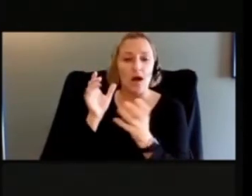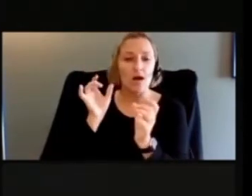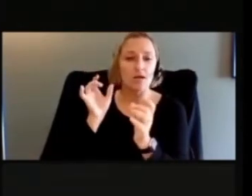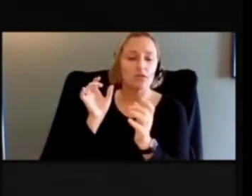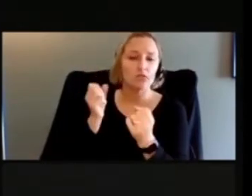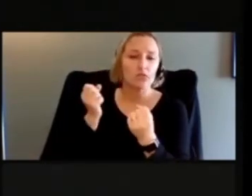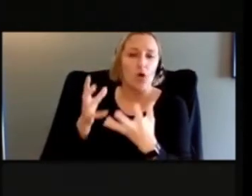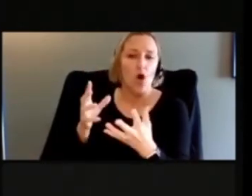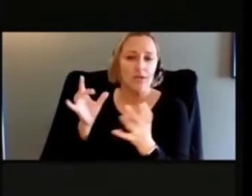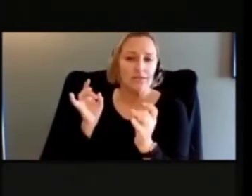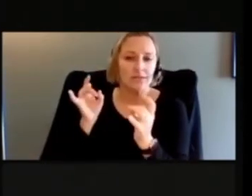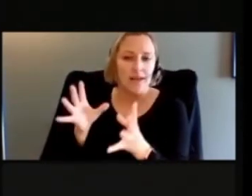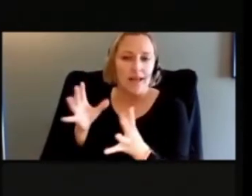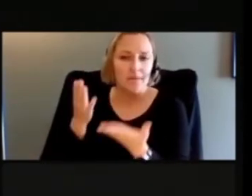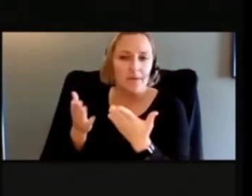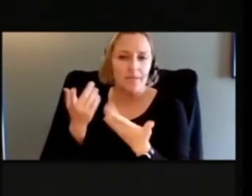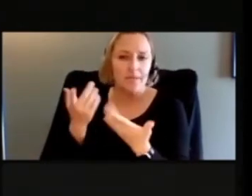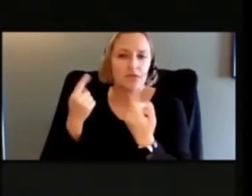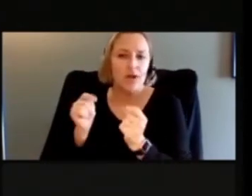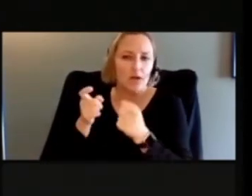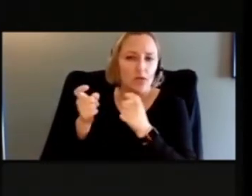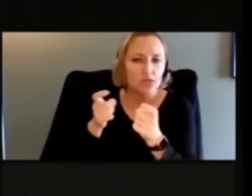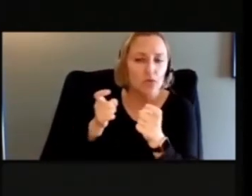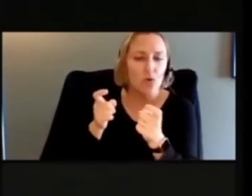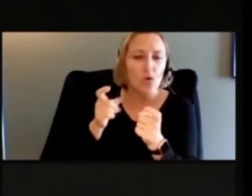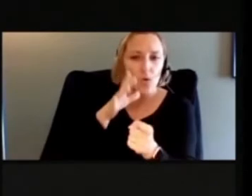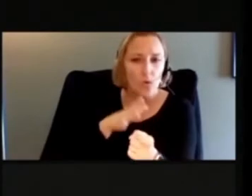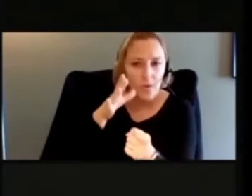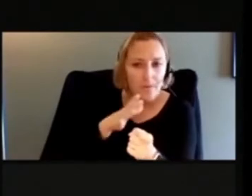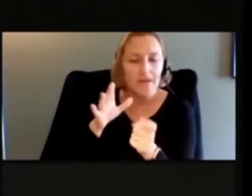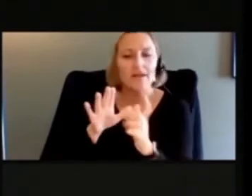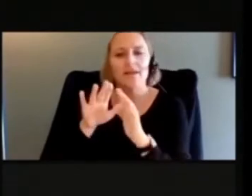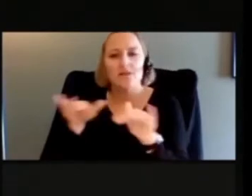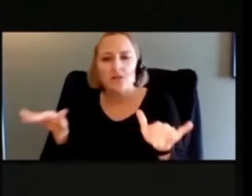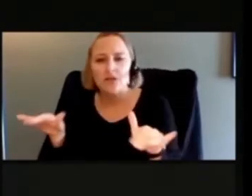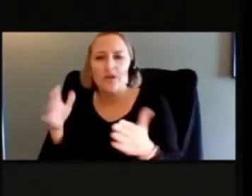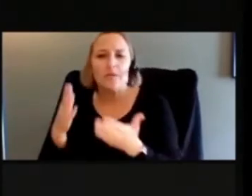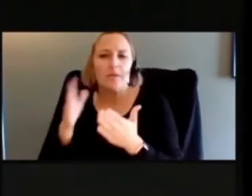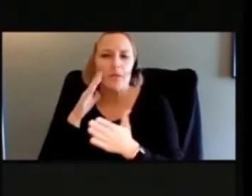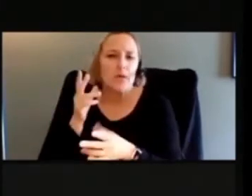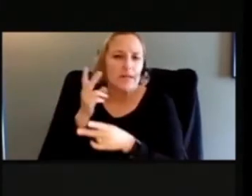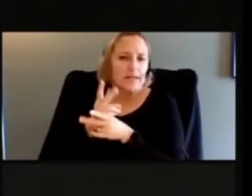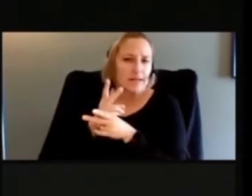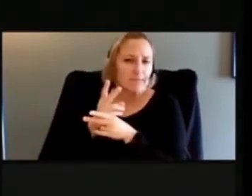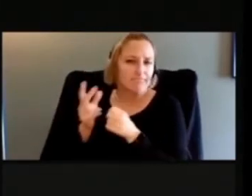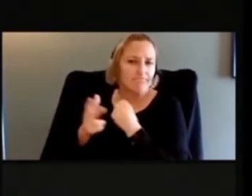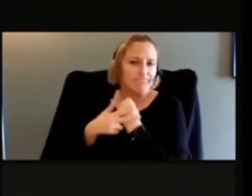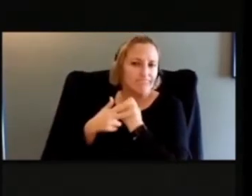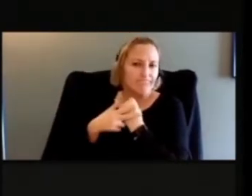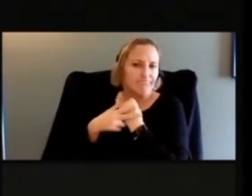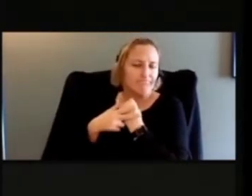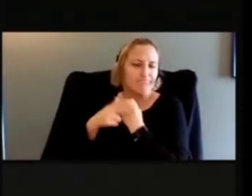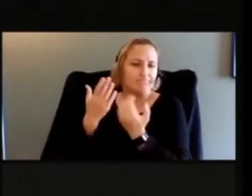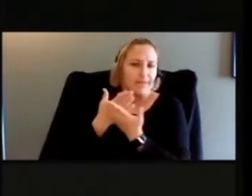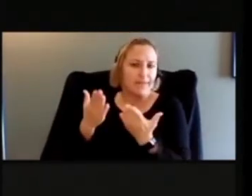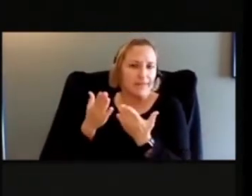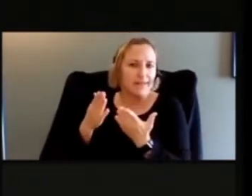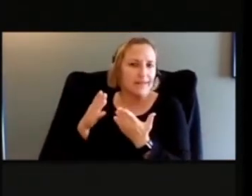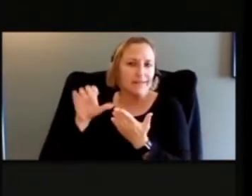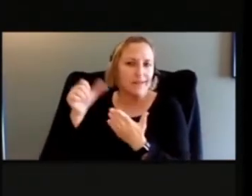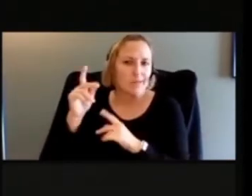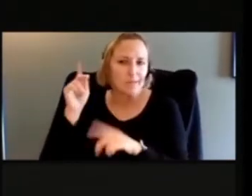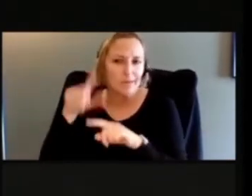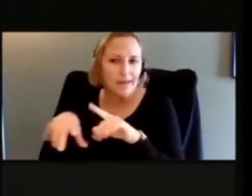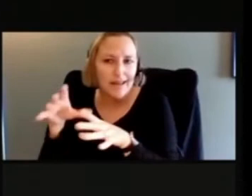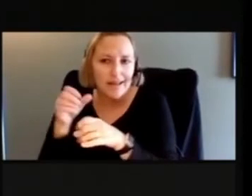children, withholding safety items such as hand sanitizer, masks, disinfectant,